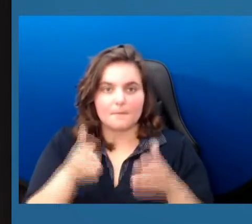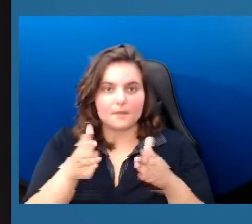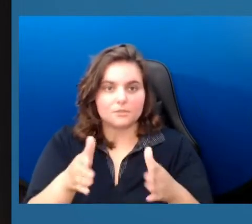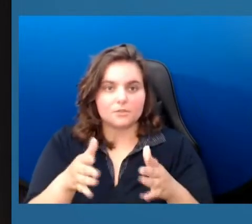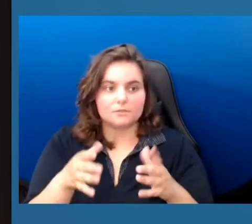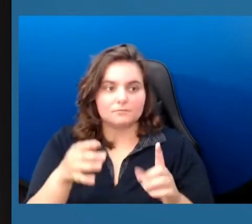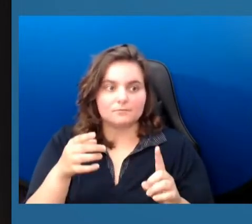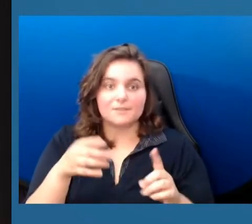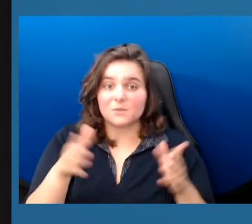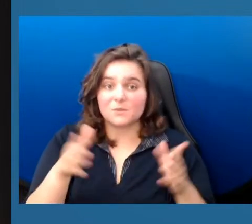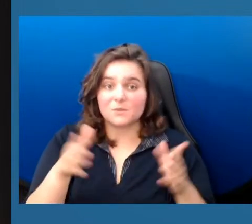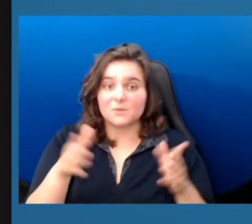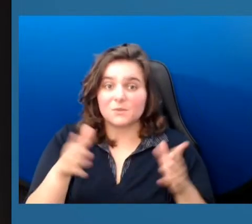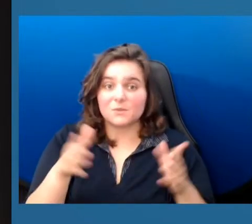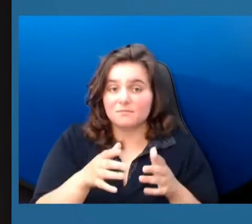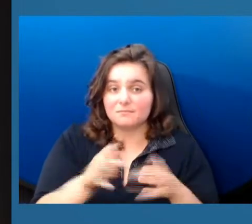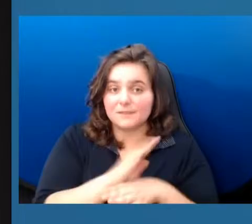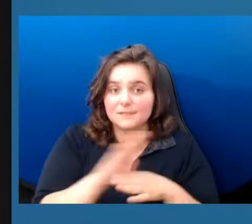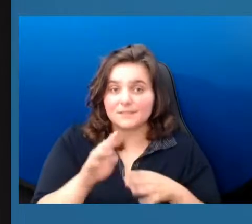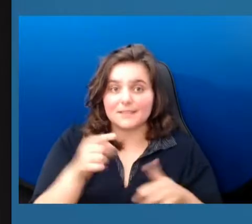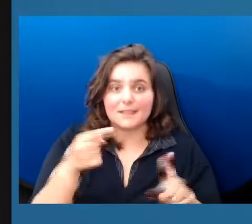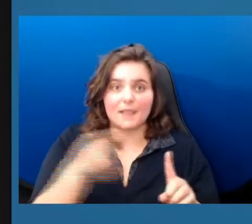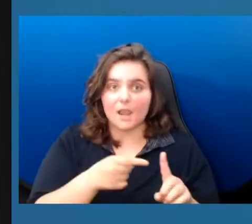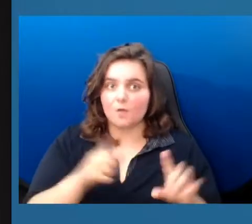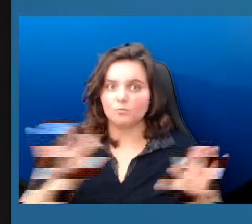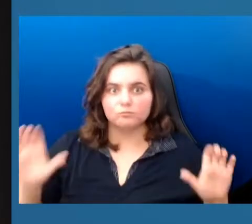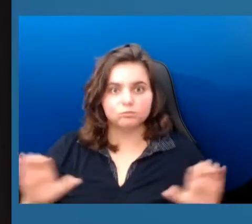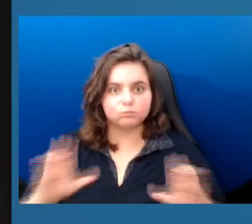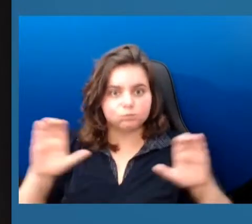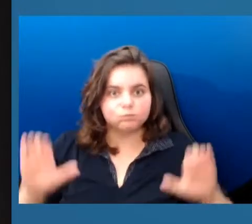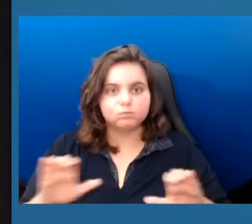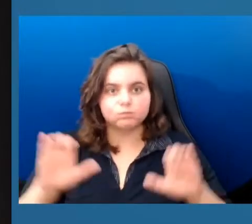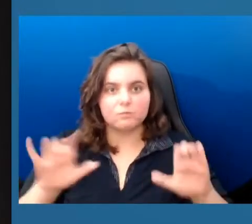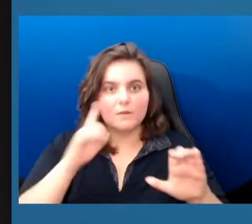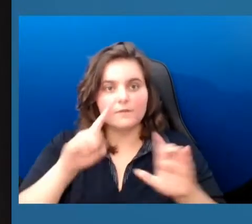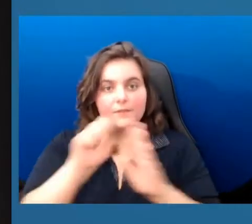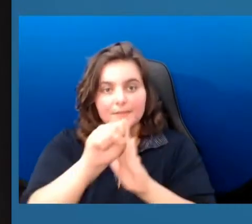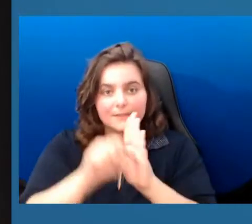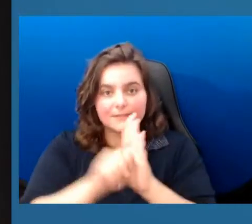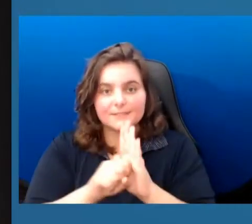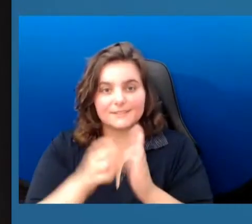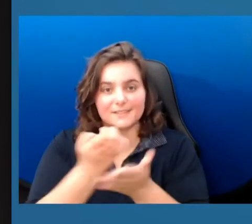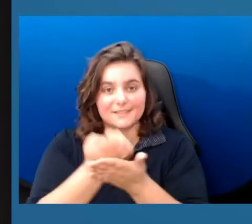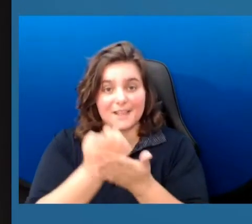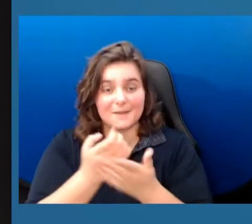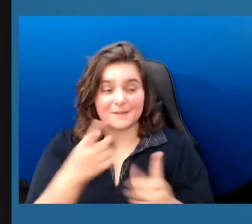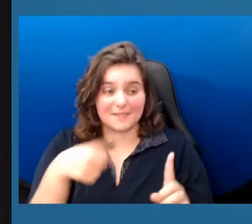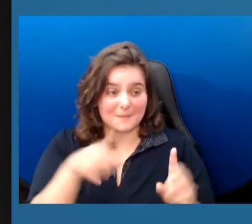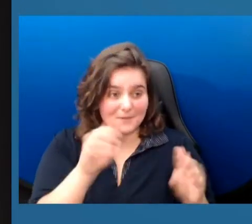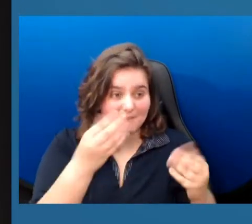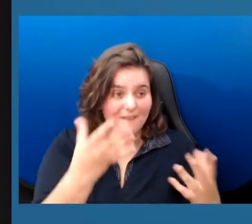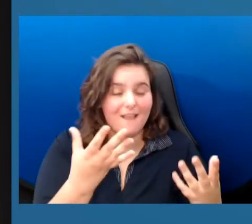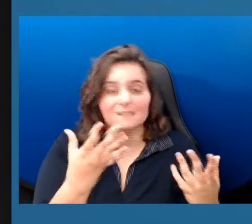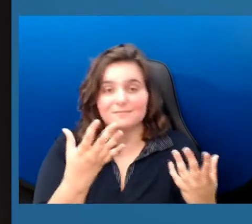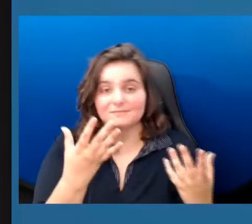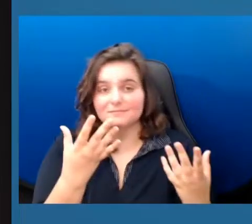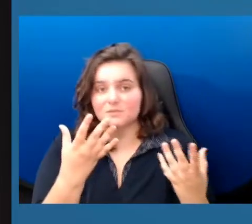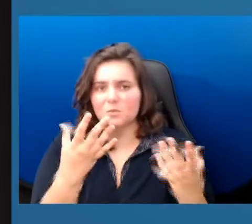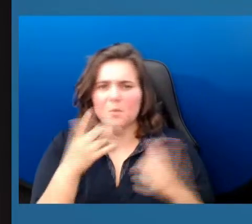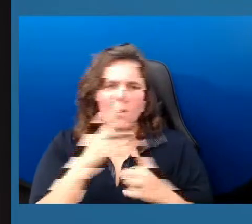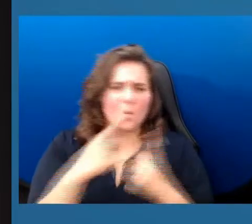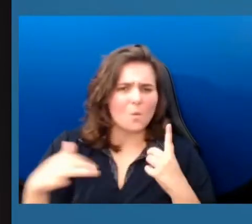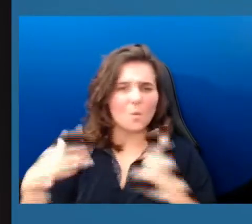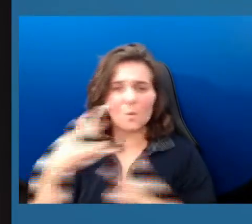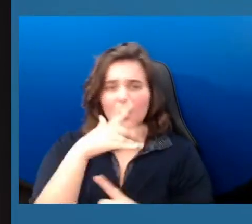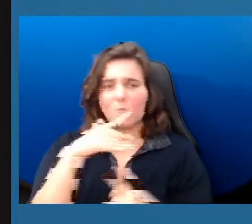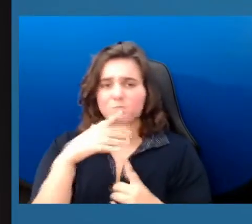shakers of the state's economy. And they are what bring so much life and vibrancy to our downtowns and our neighborhoods. And we want to make